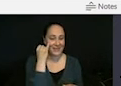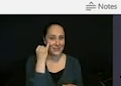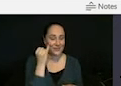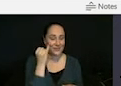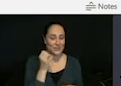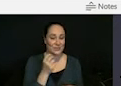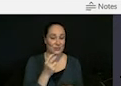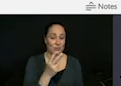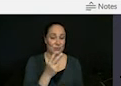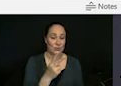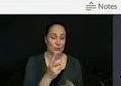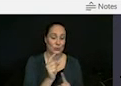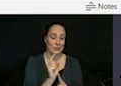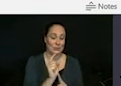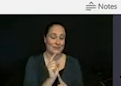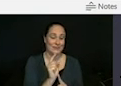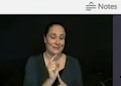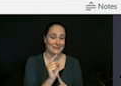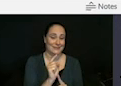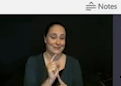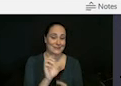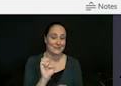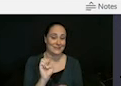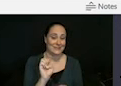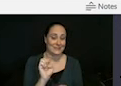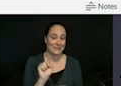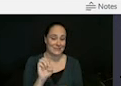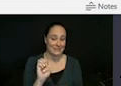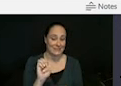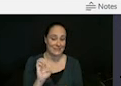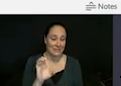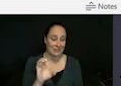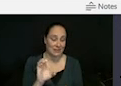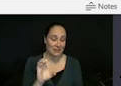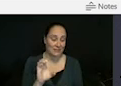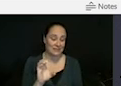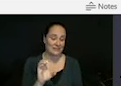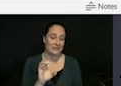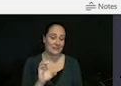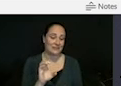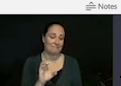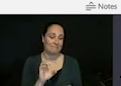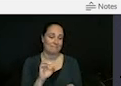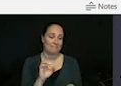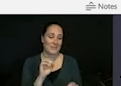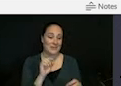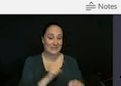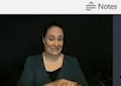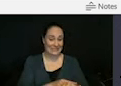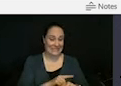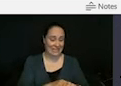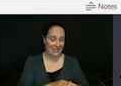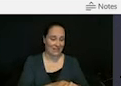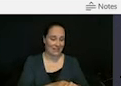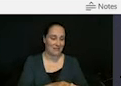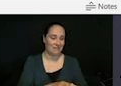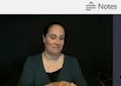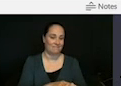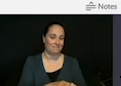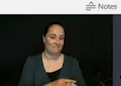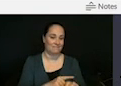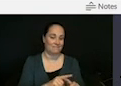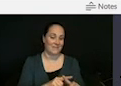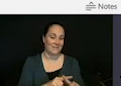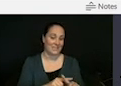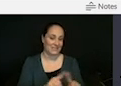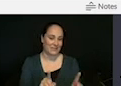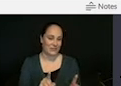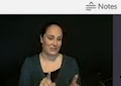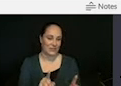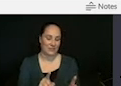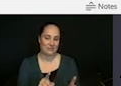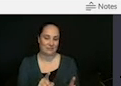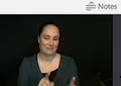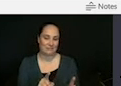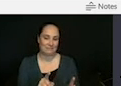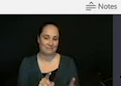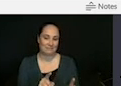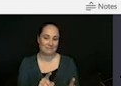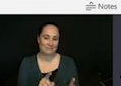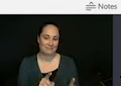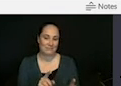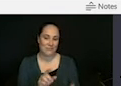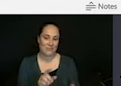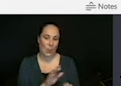once you explain to people in a relatable, real-world made way that they touched and they held, I think